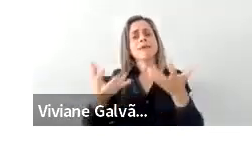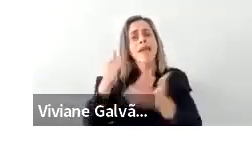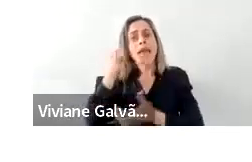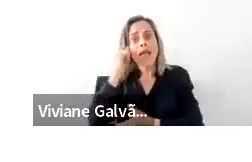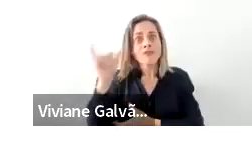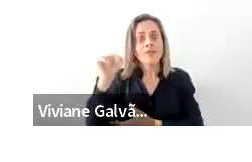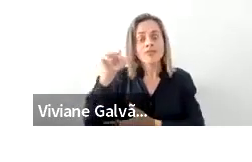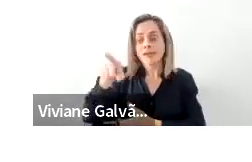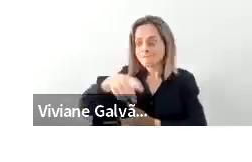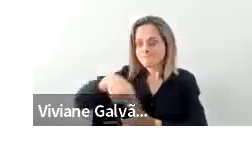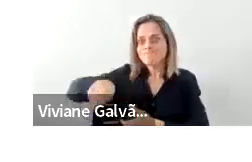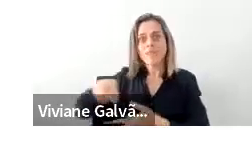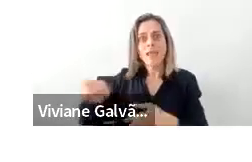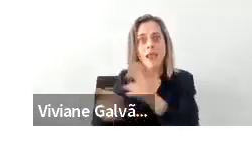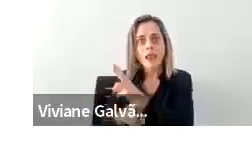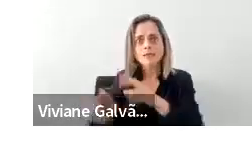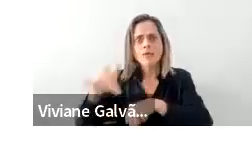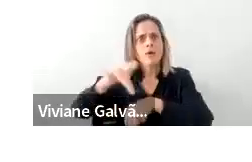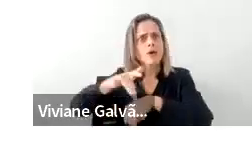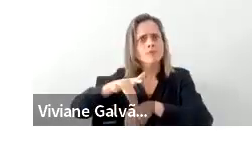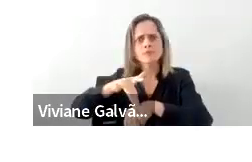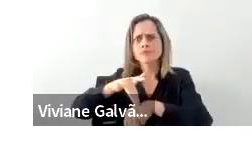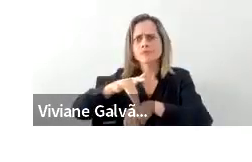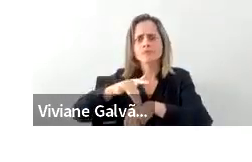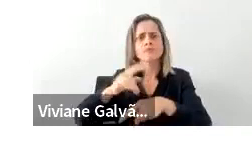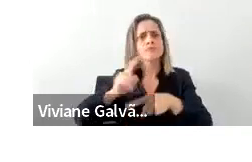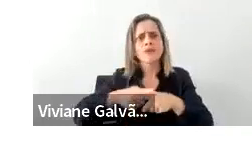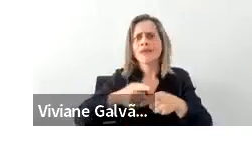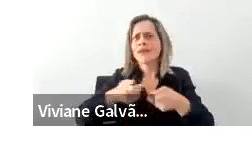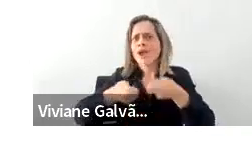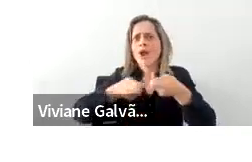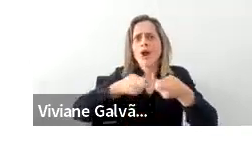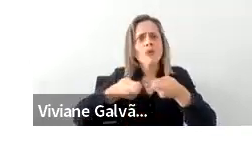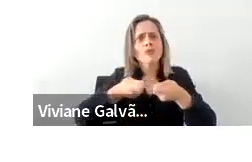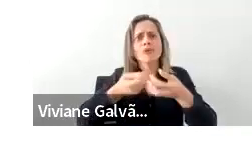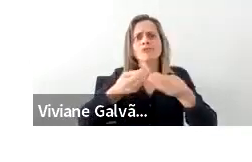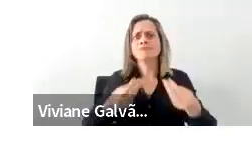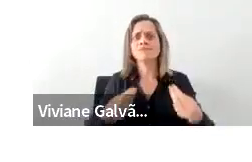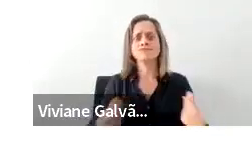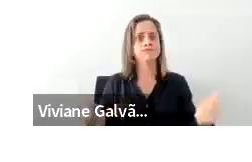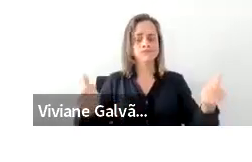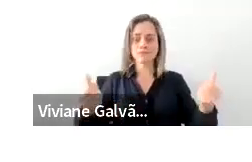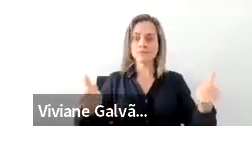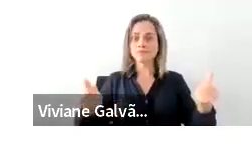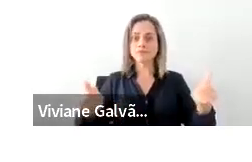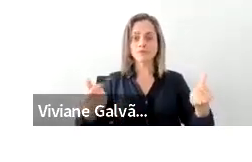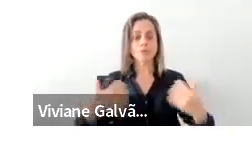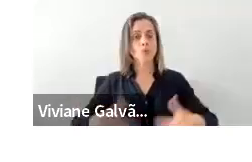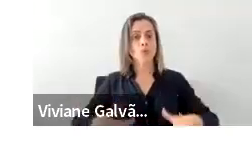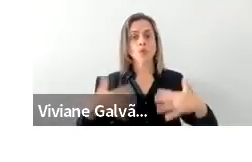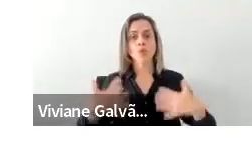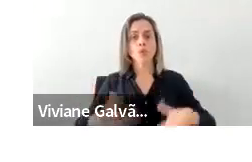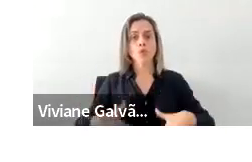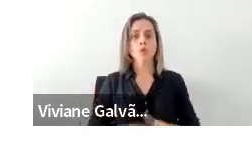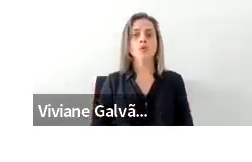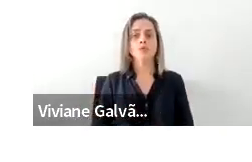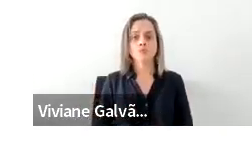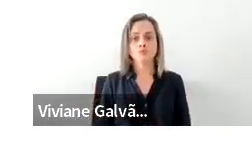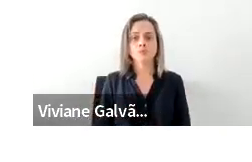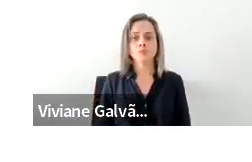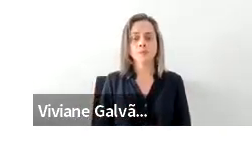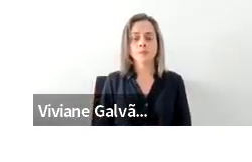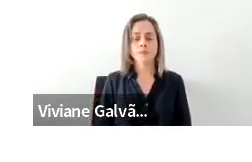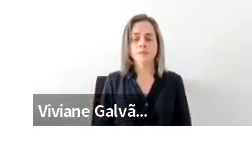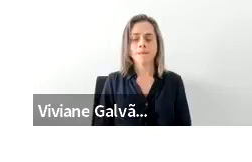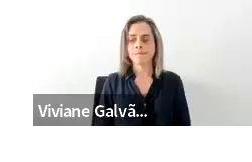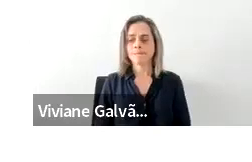outside of our control by identifying the value form in the shape of the commodity, which lies at the foundation of